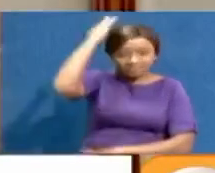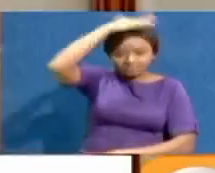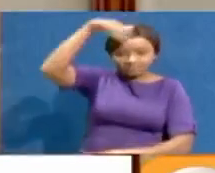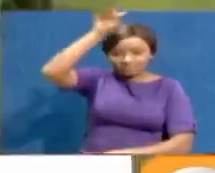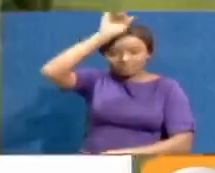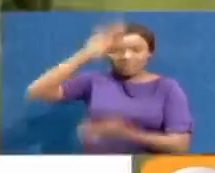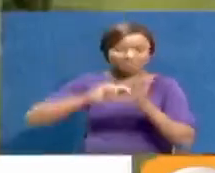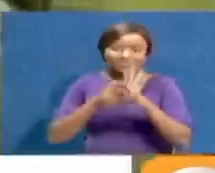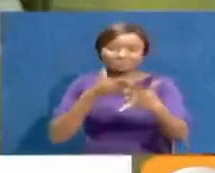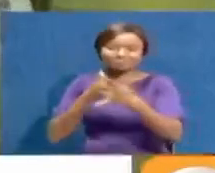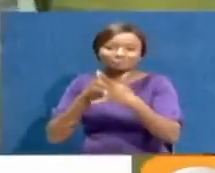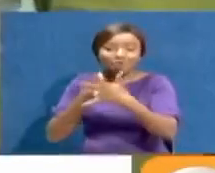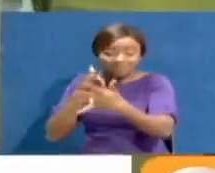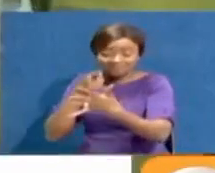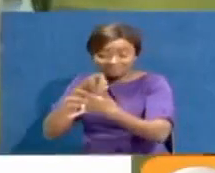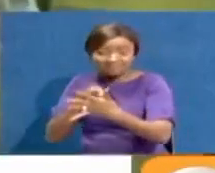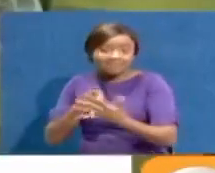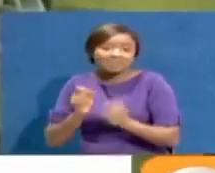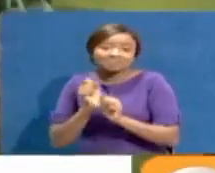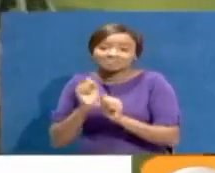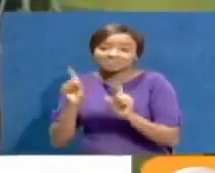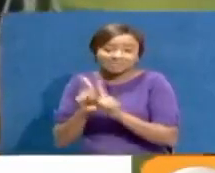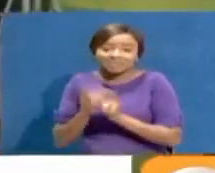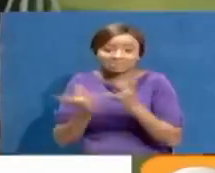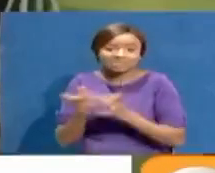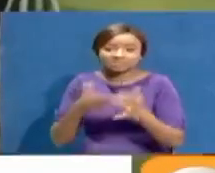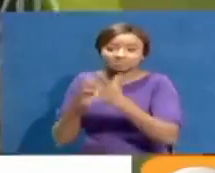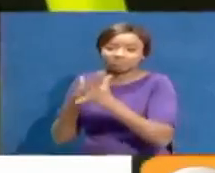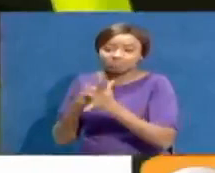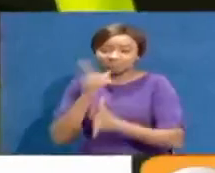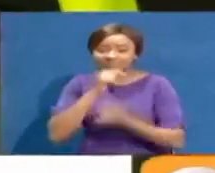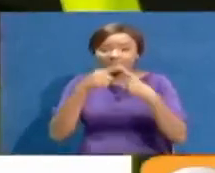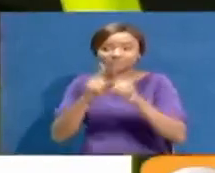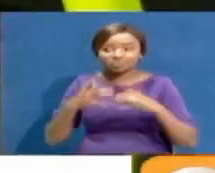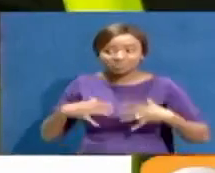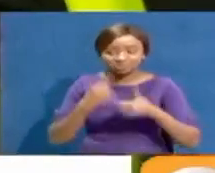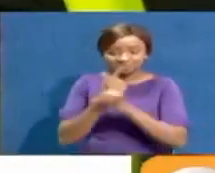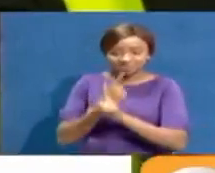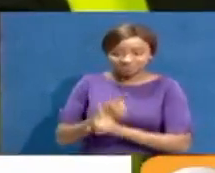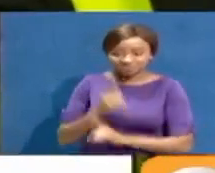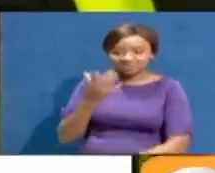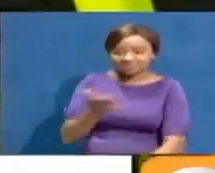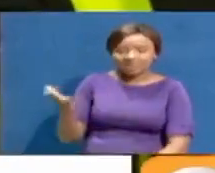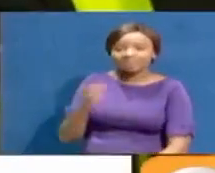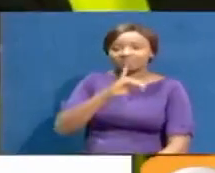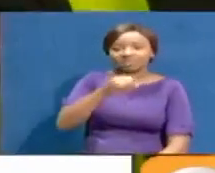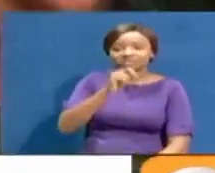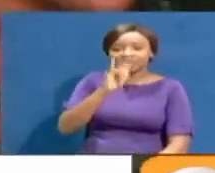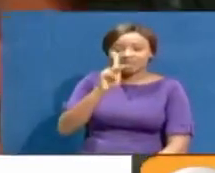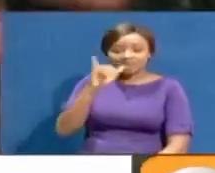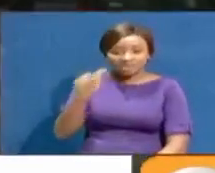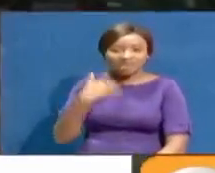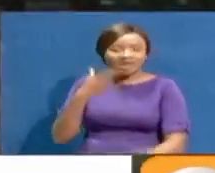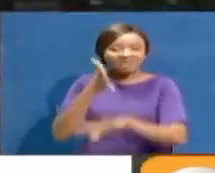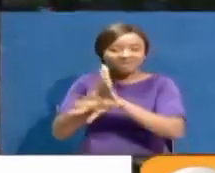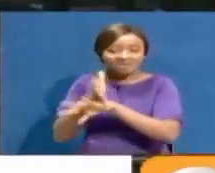Kenyans from trade. The new measure has been prompted by reports of travelers who apprehended at JKIA for using forged medical documents